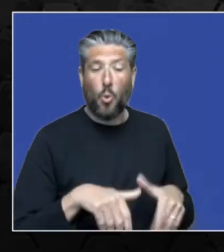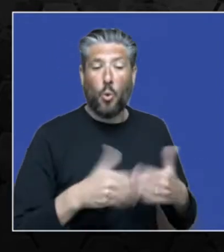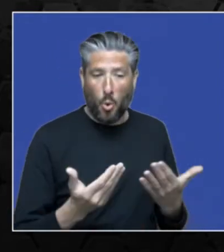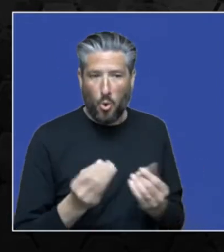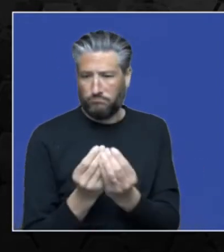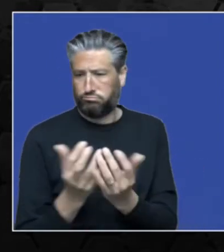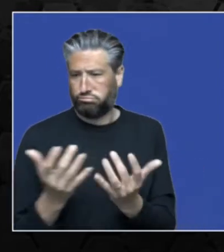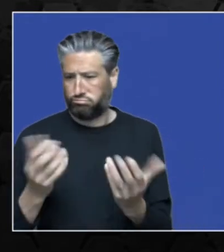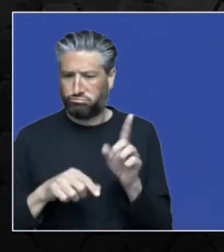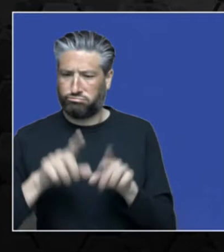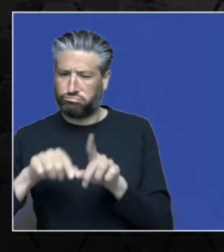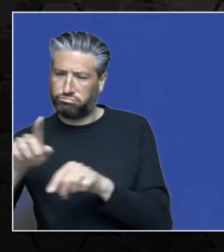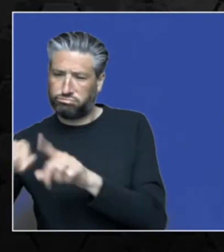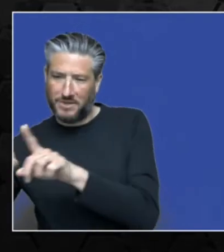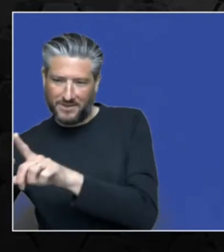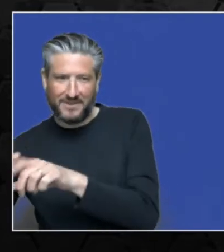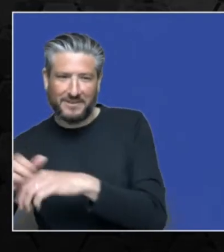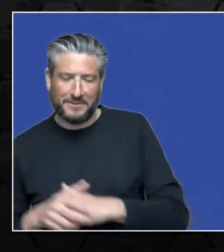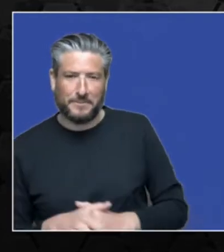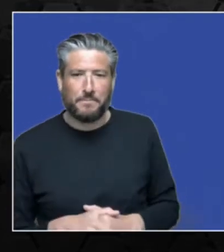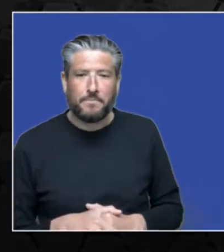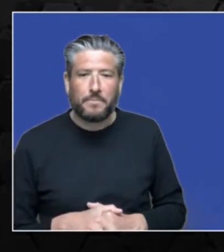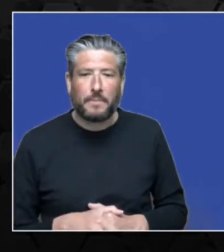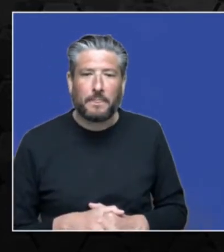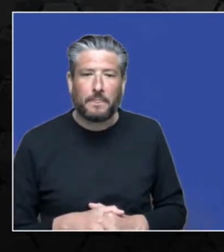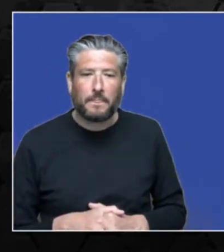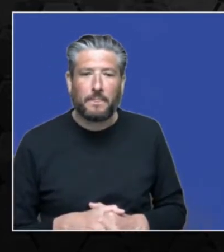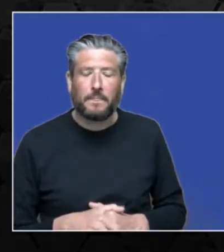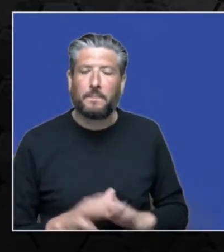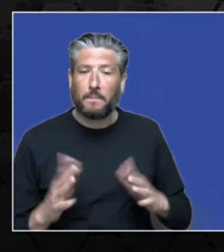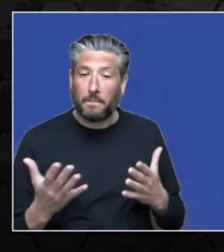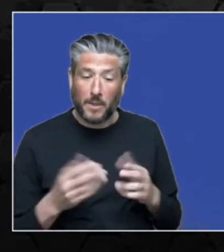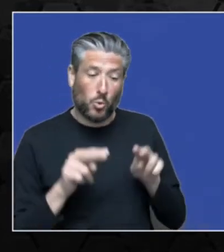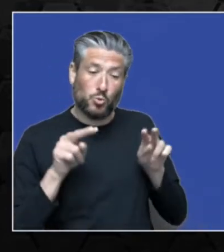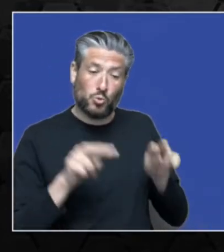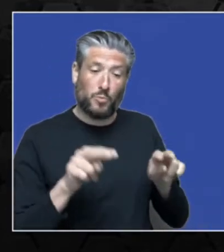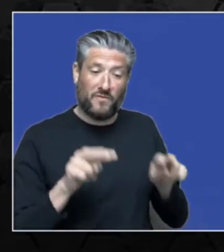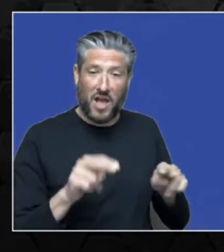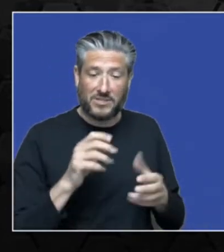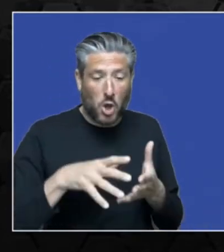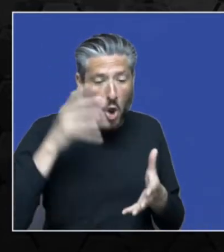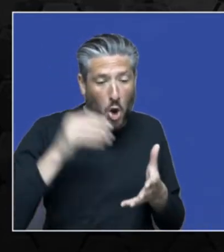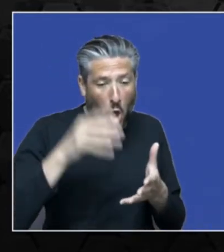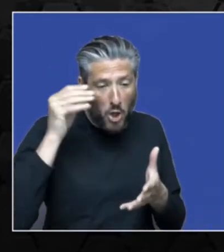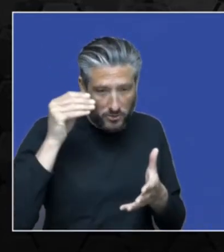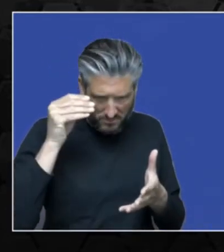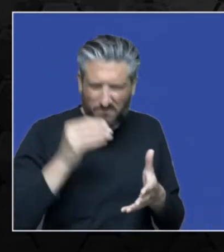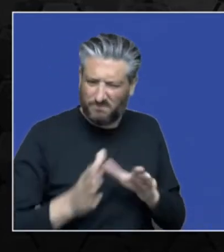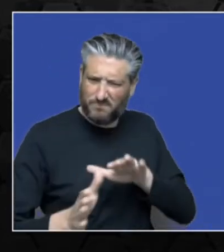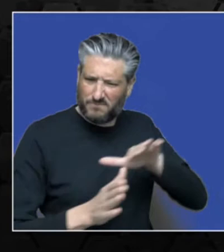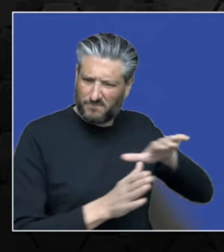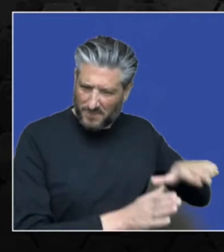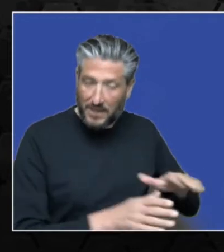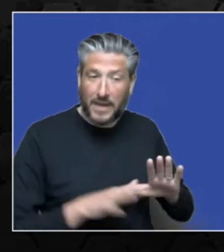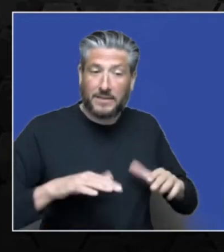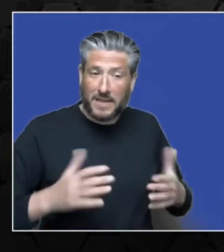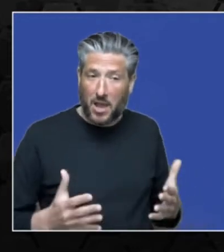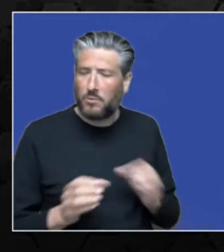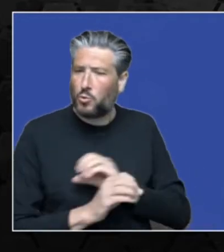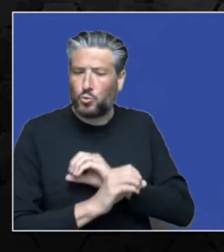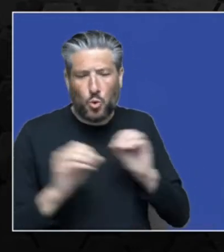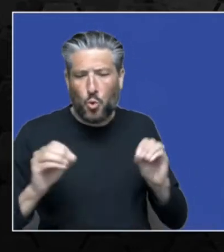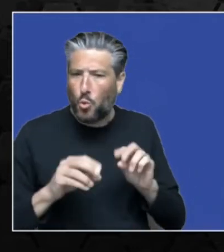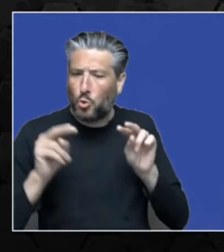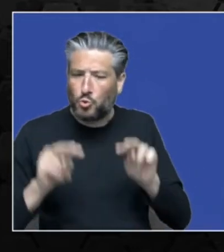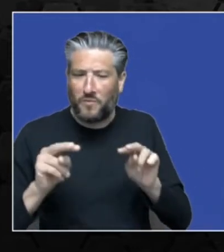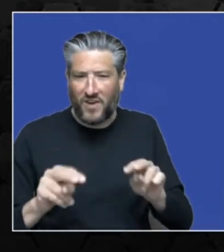is basically like when you are just given the data set, but you're not given the answer to that data set. An example for this can be you are given